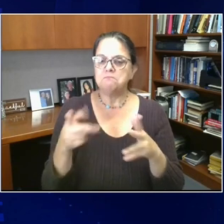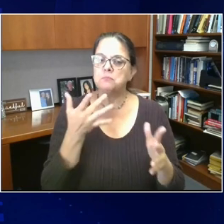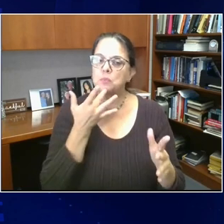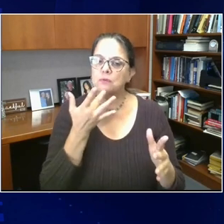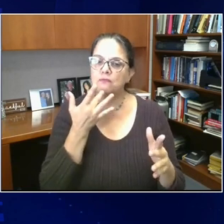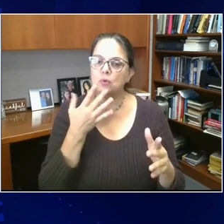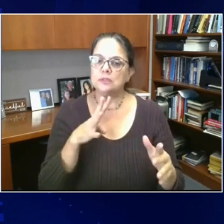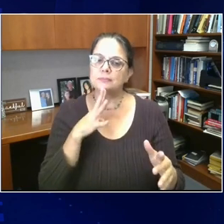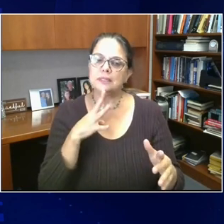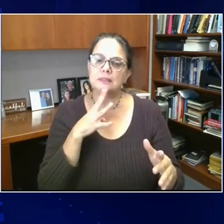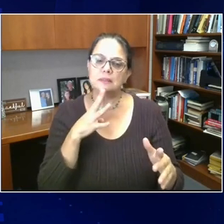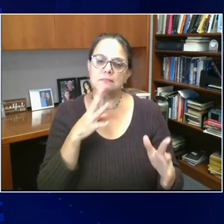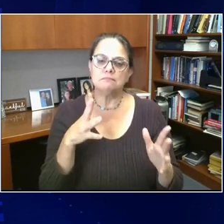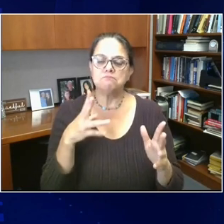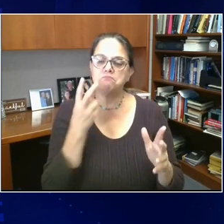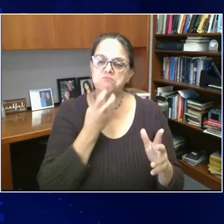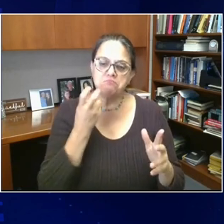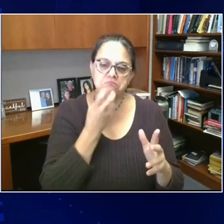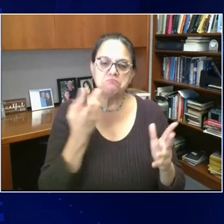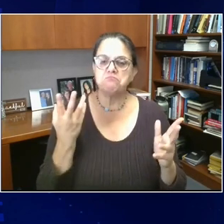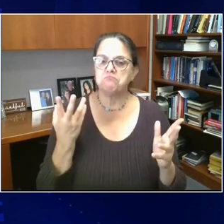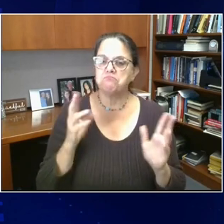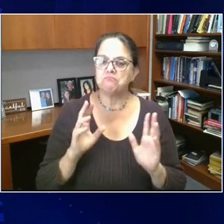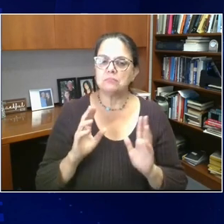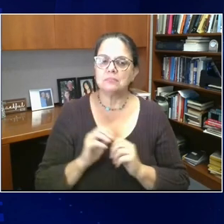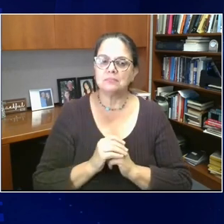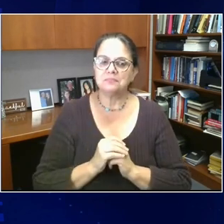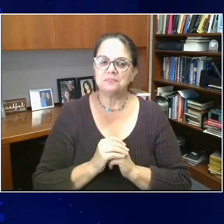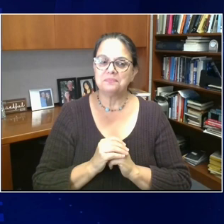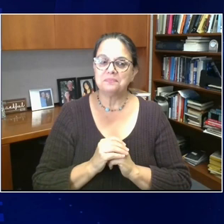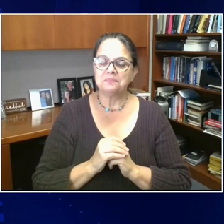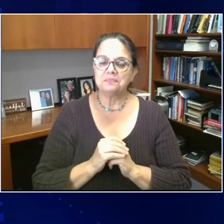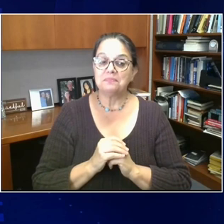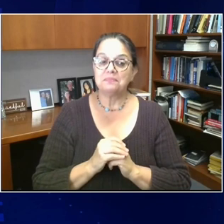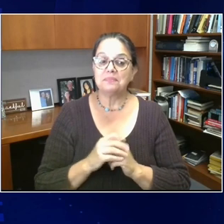community, but prefer to use speech and speech reading.